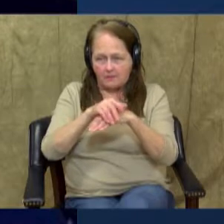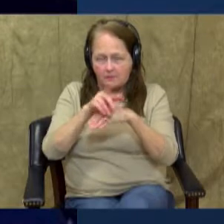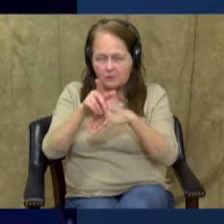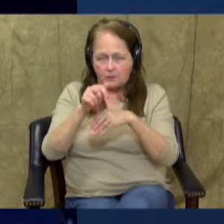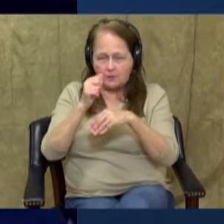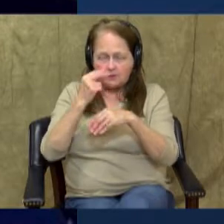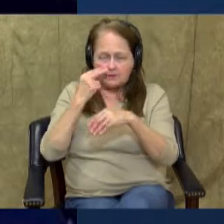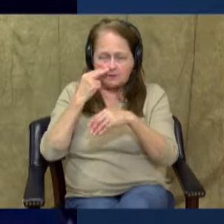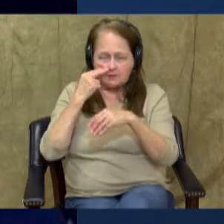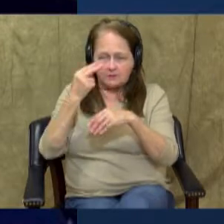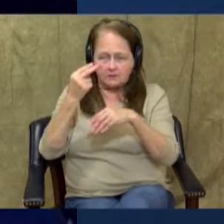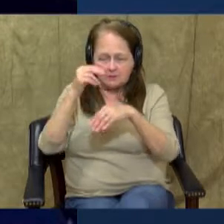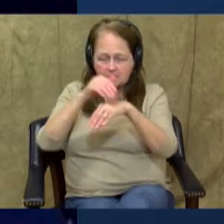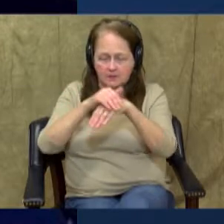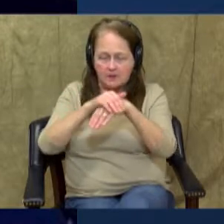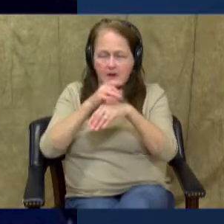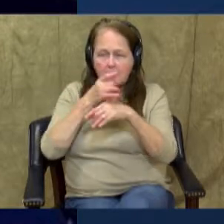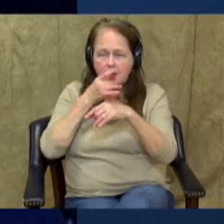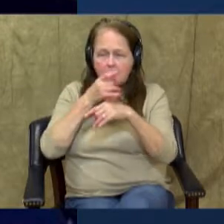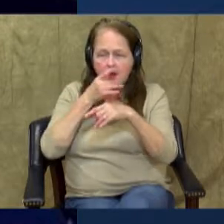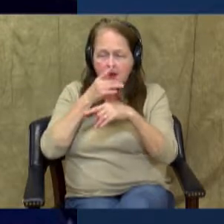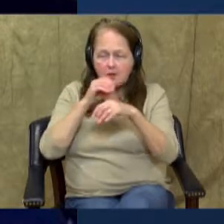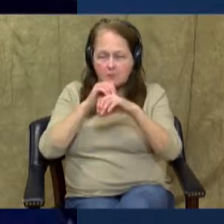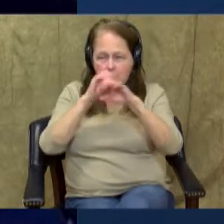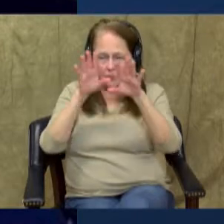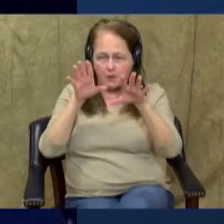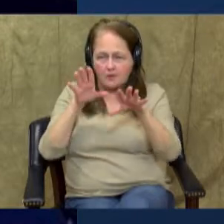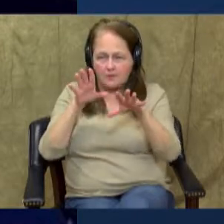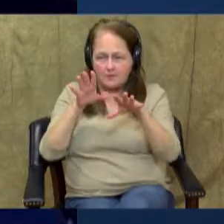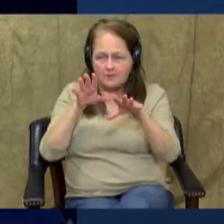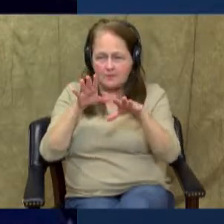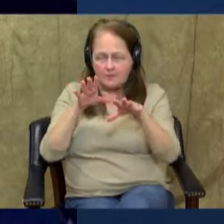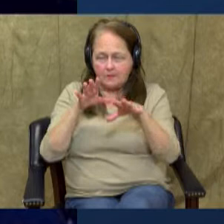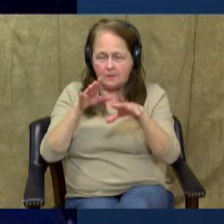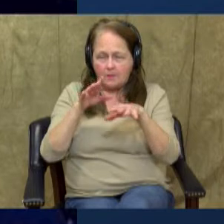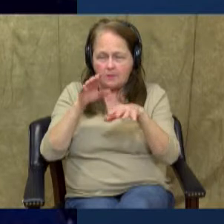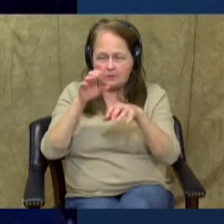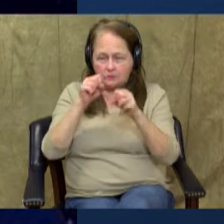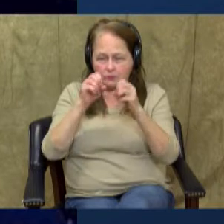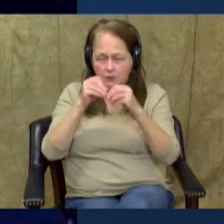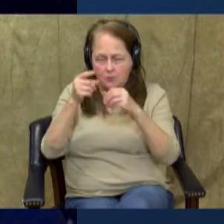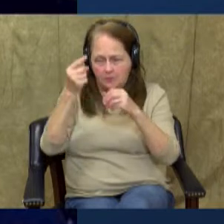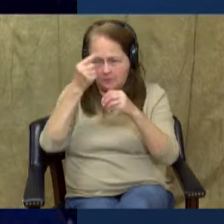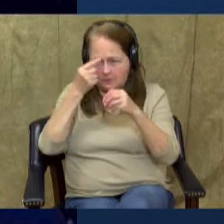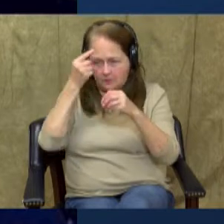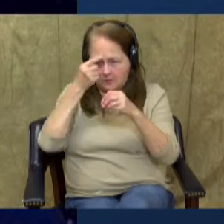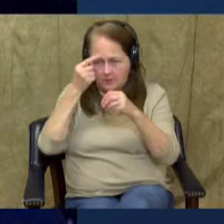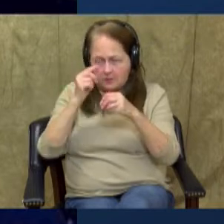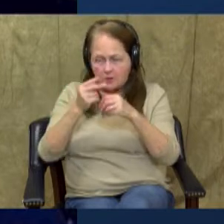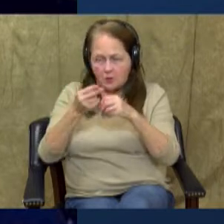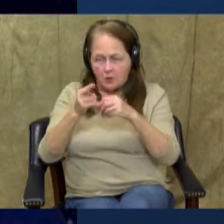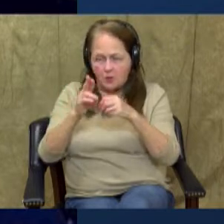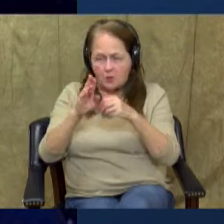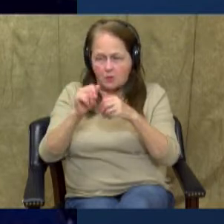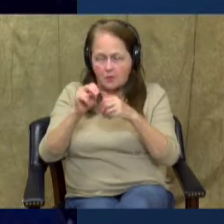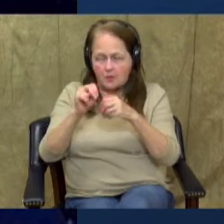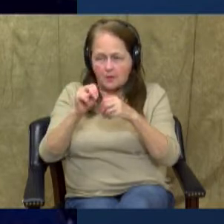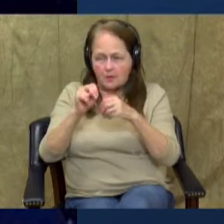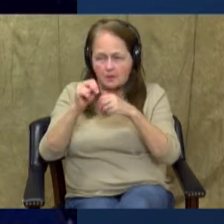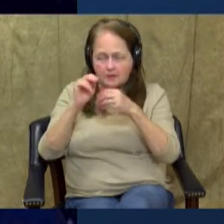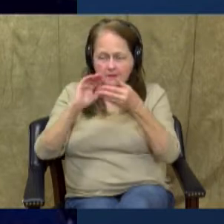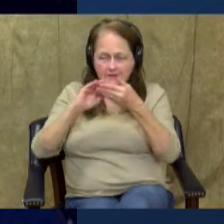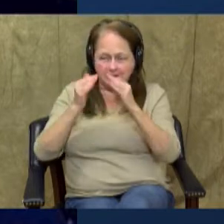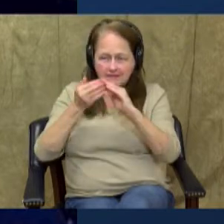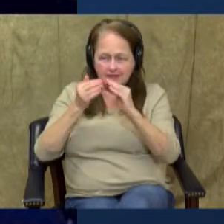view. And of course, at night, lights light up. And so if you think about an urban area, a